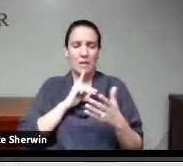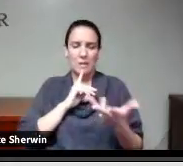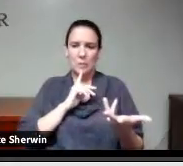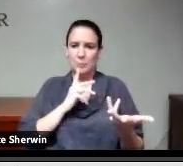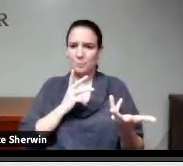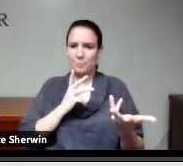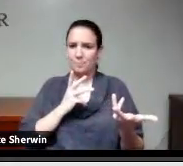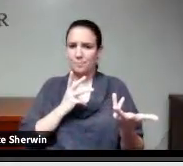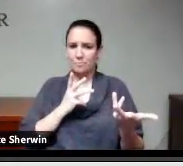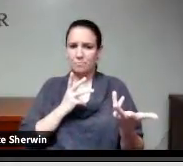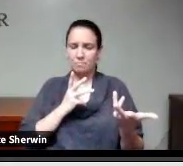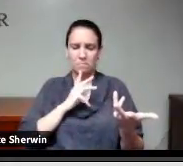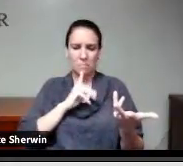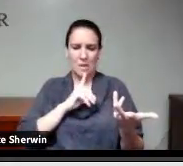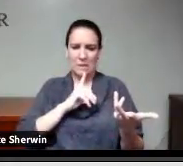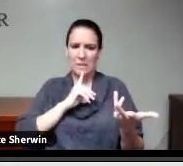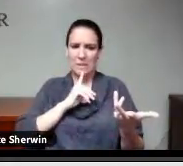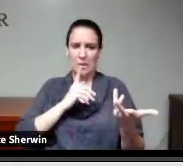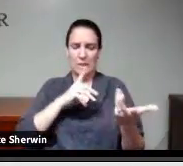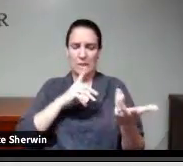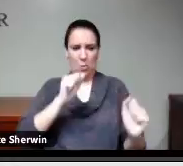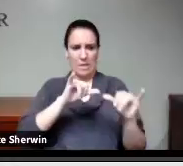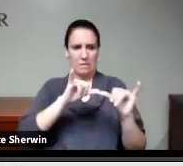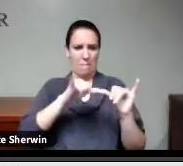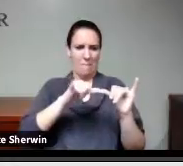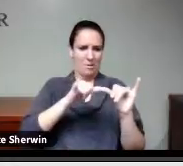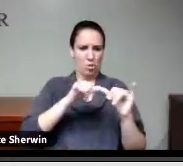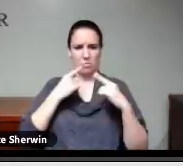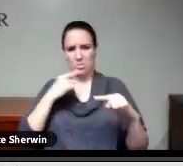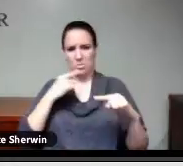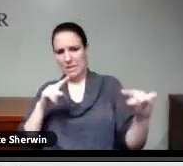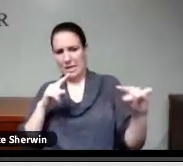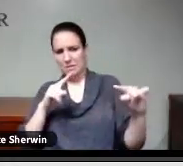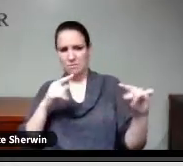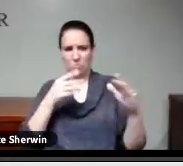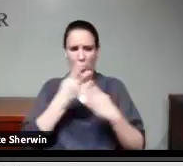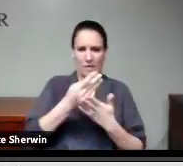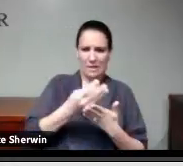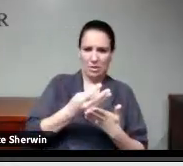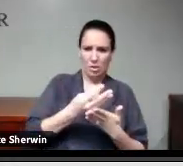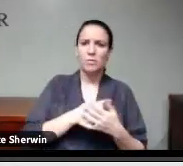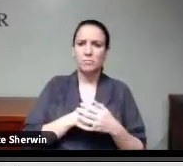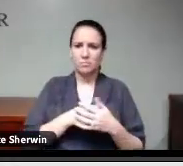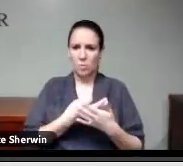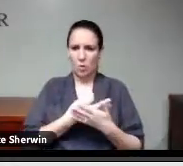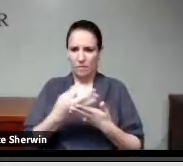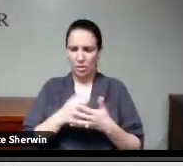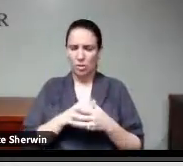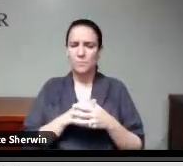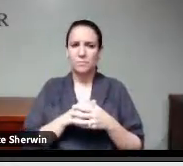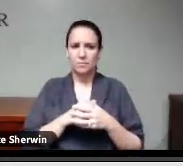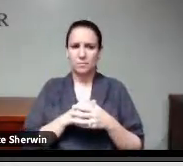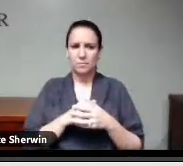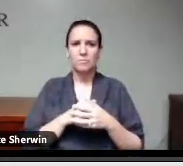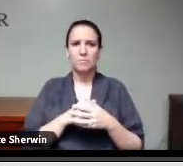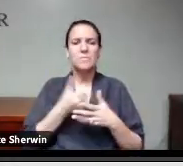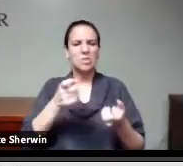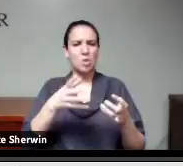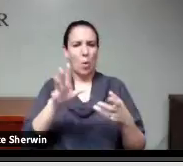allows us to be able to really measure our success early in the process. So this is just a little model that I use when I talk through the process